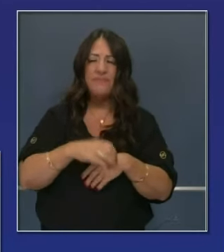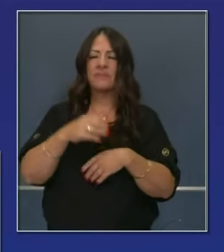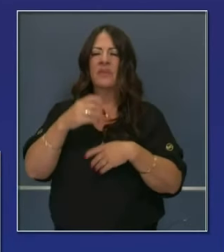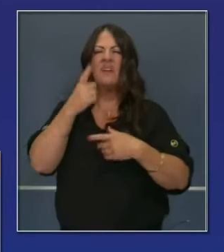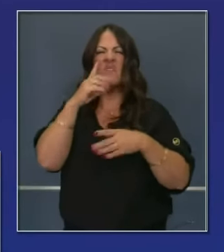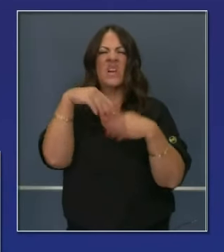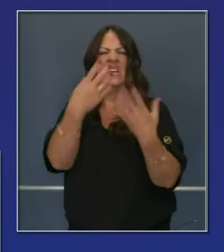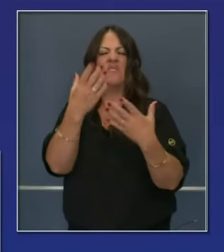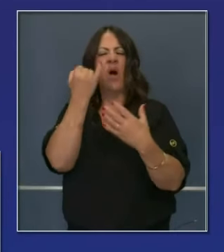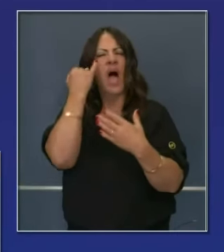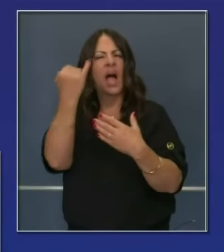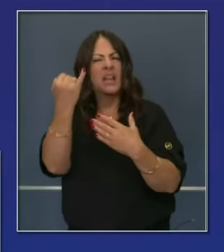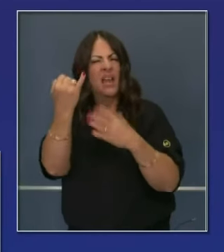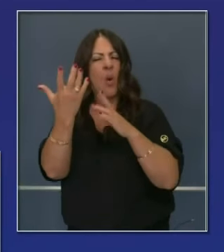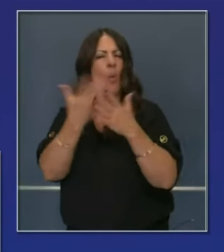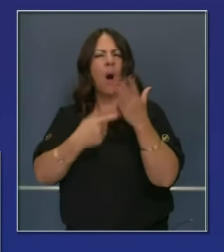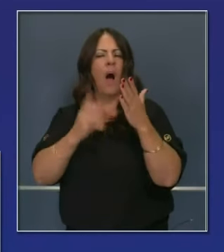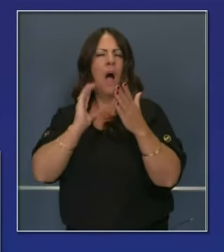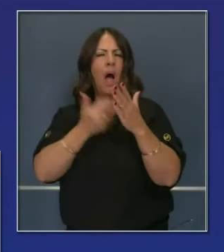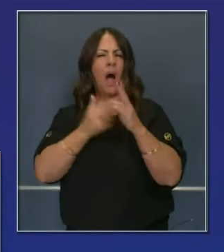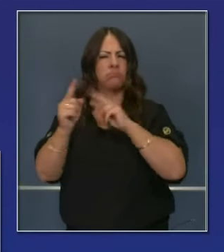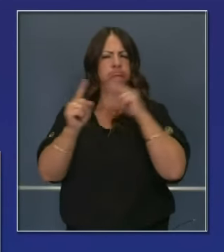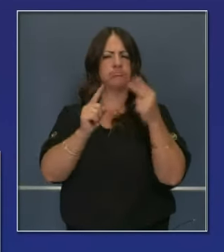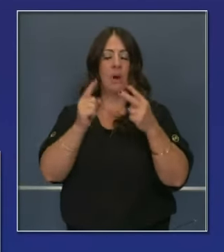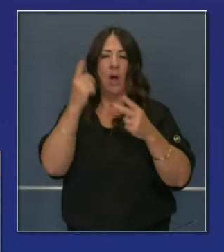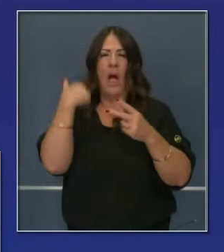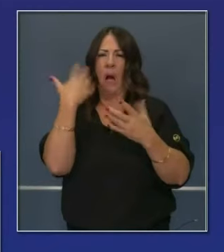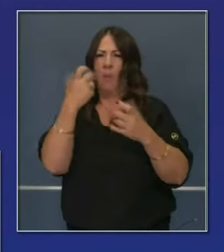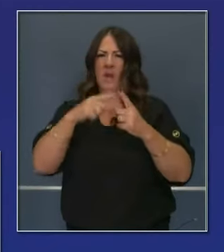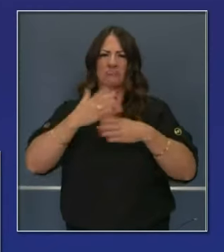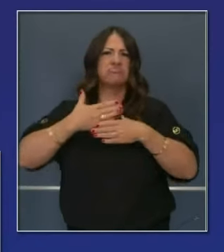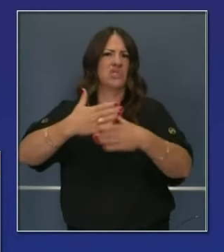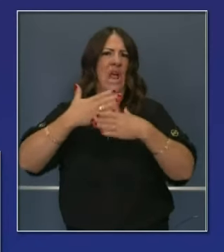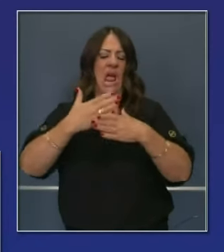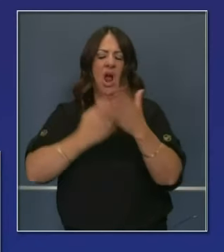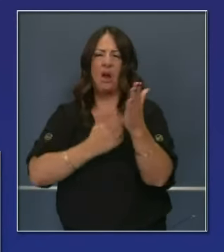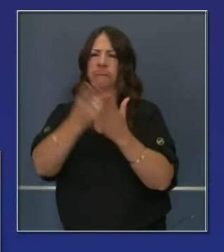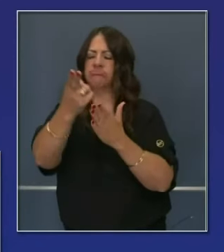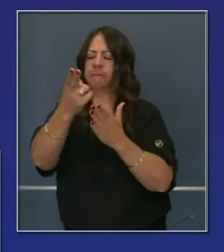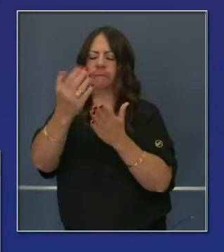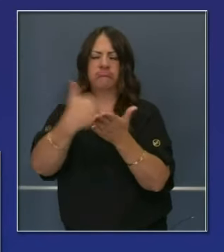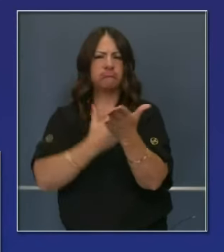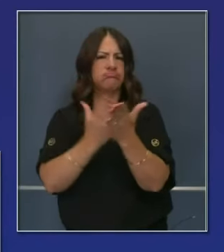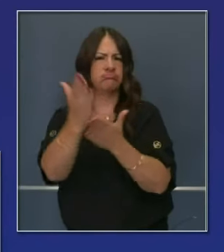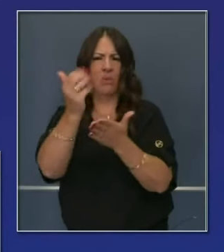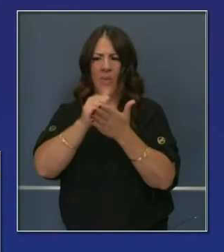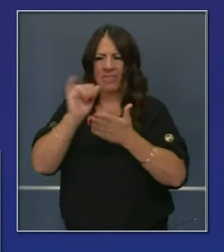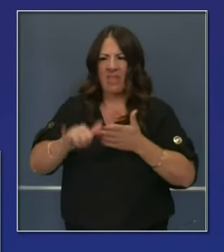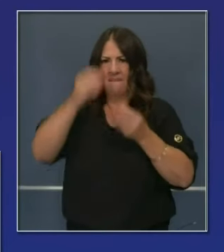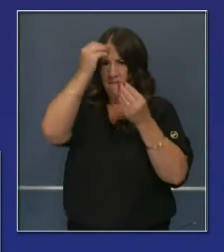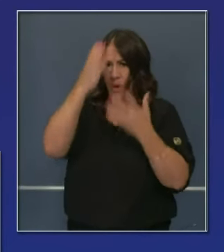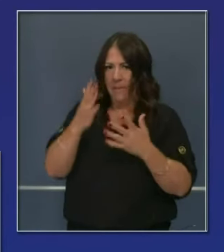a perspective, and this is full transparency, and by no means, I don't want people to run with